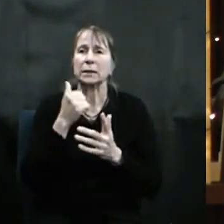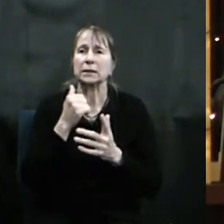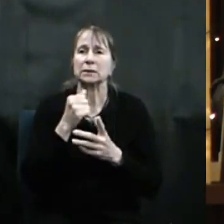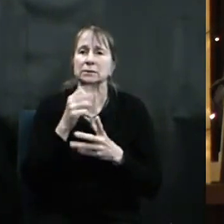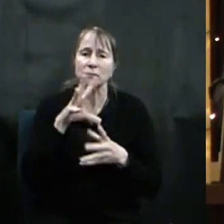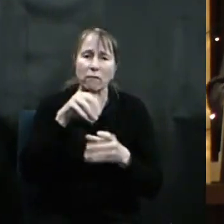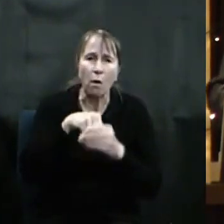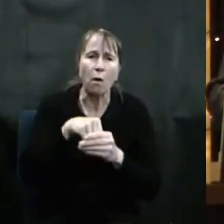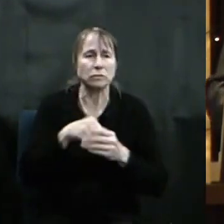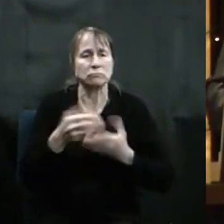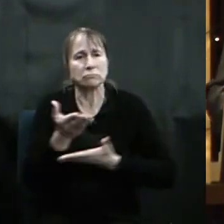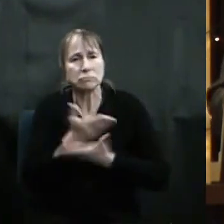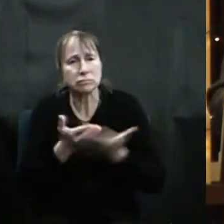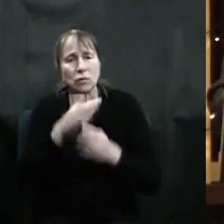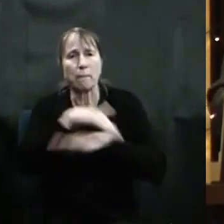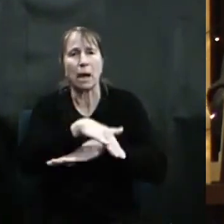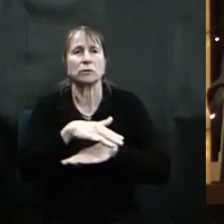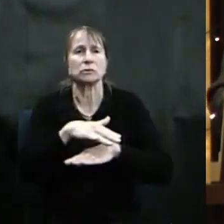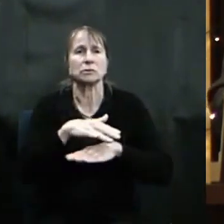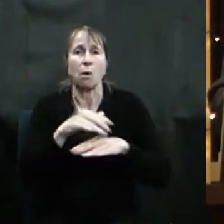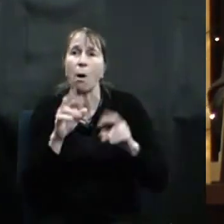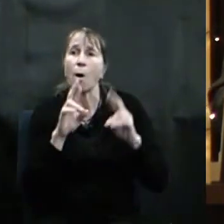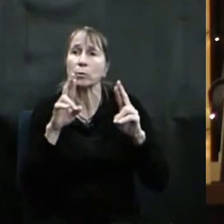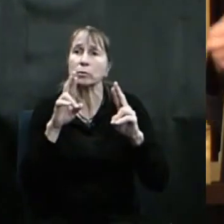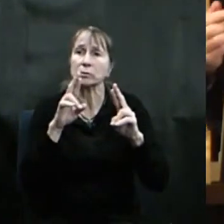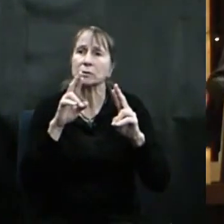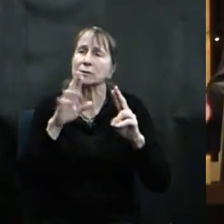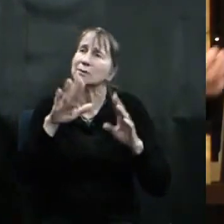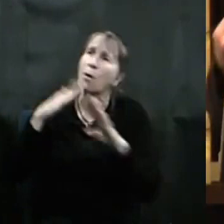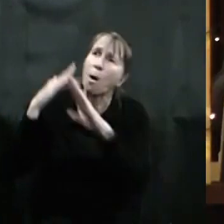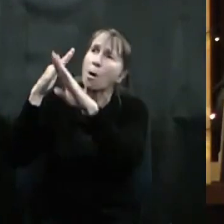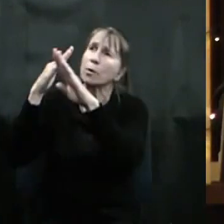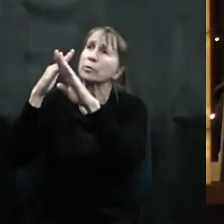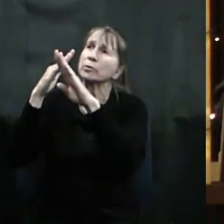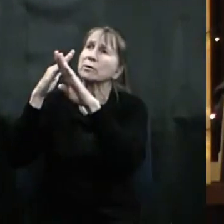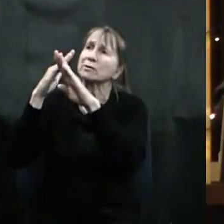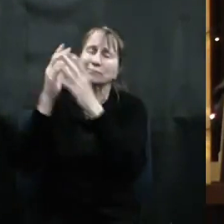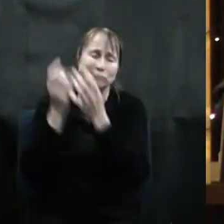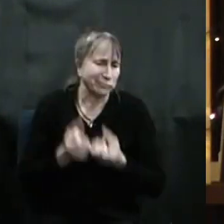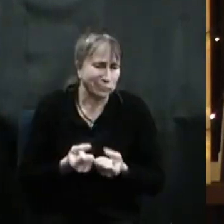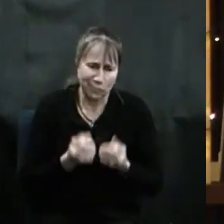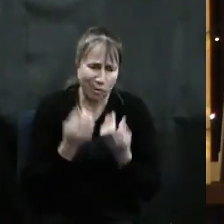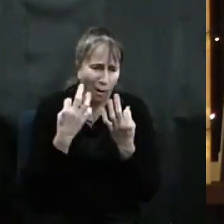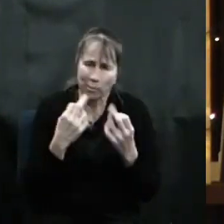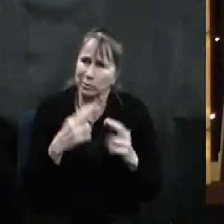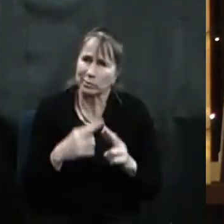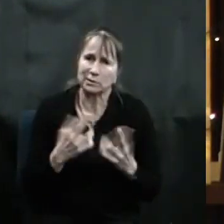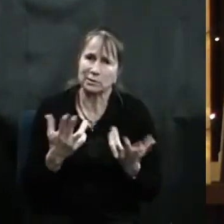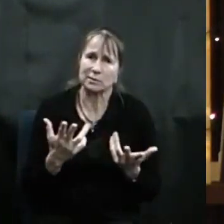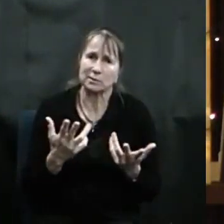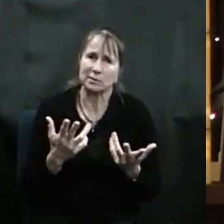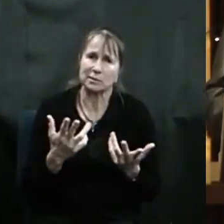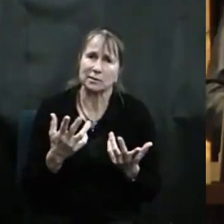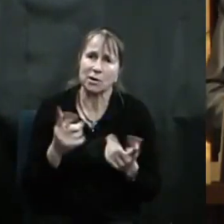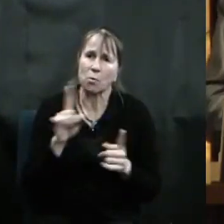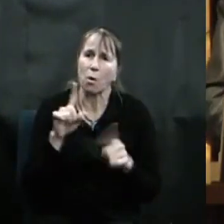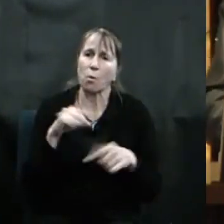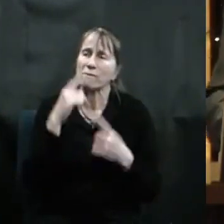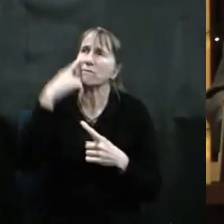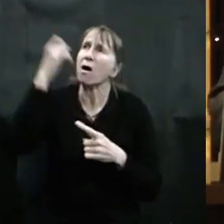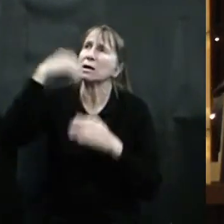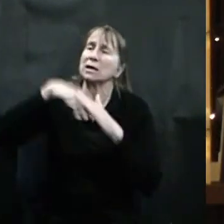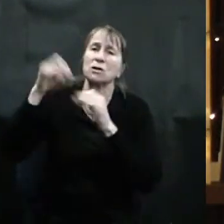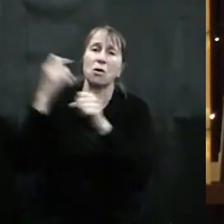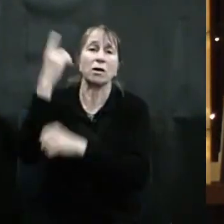about hope and hopelessness and the hope that we can only find in God alone. Please join us for virtual